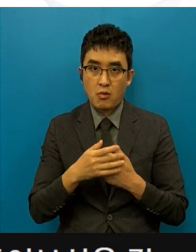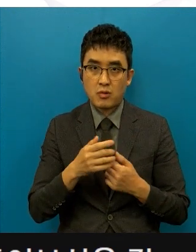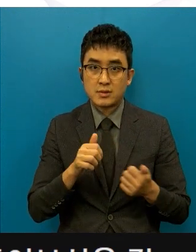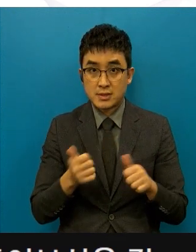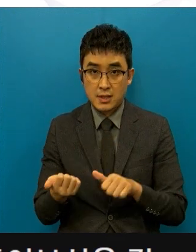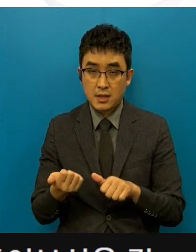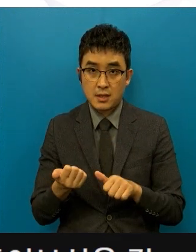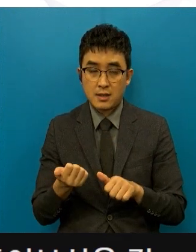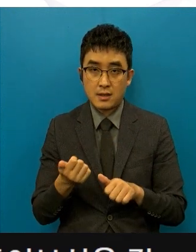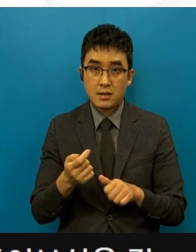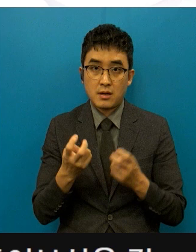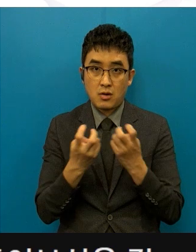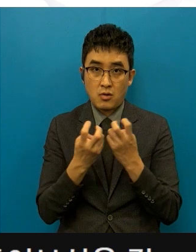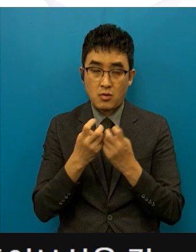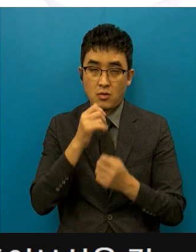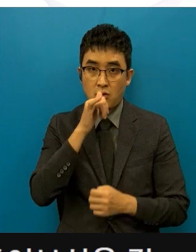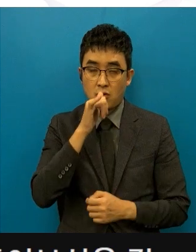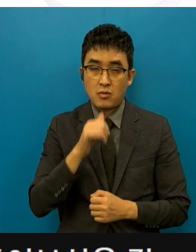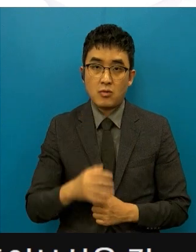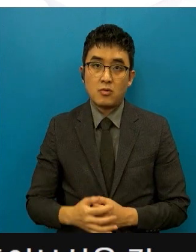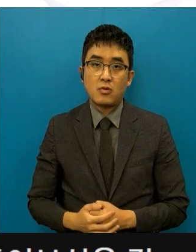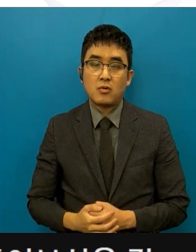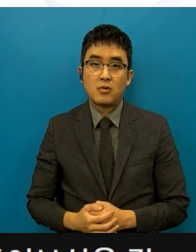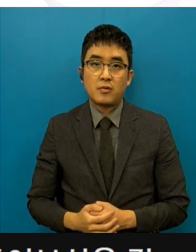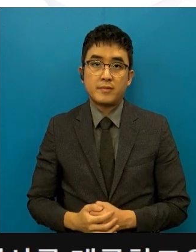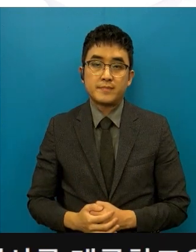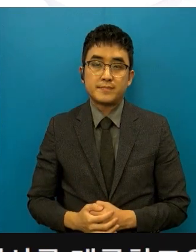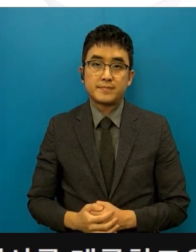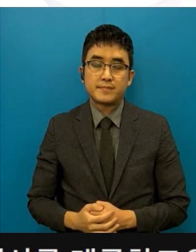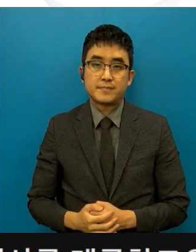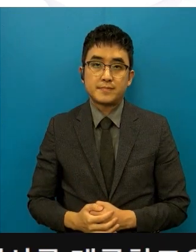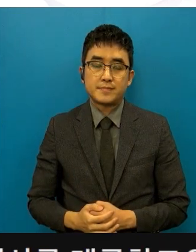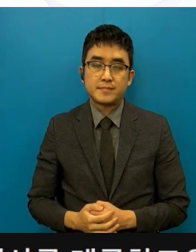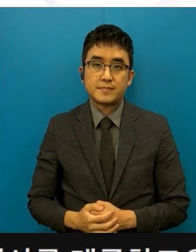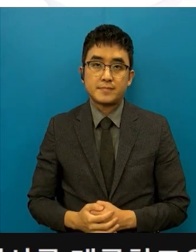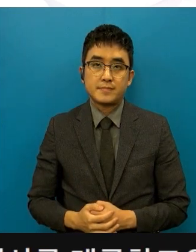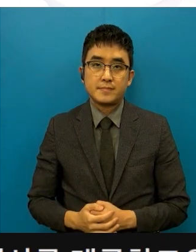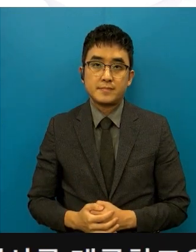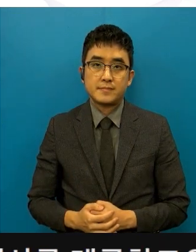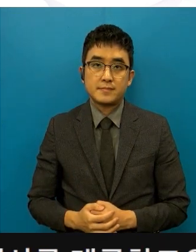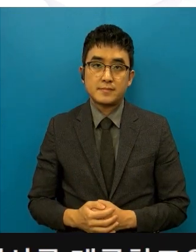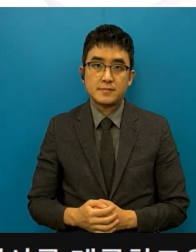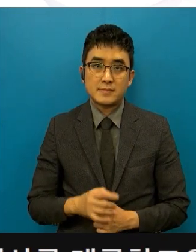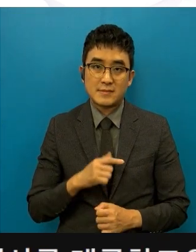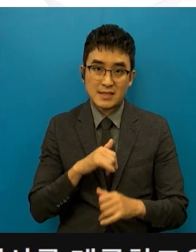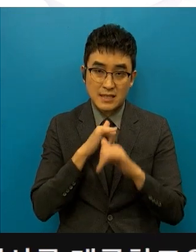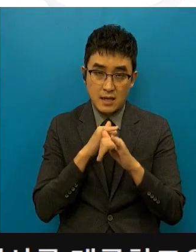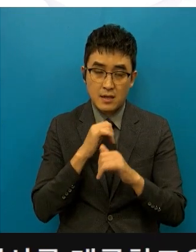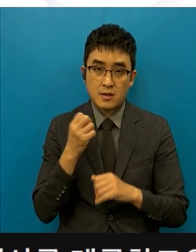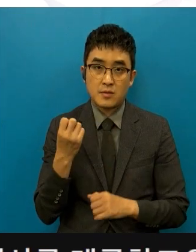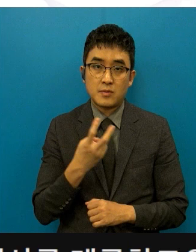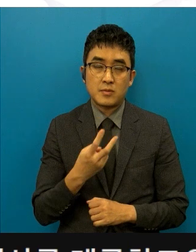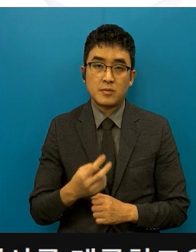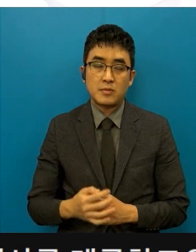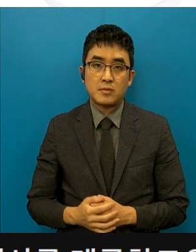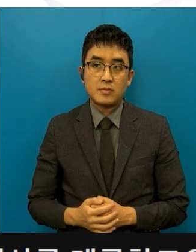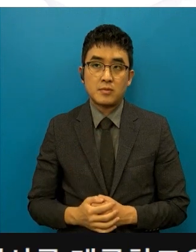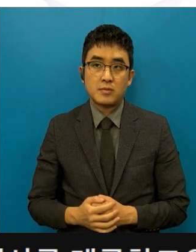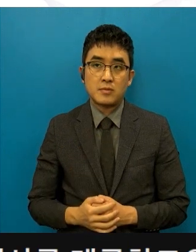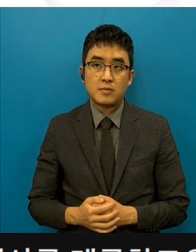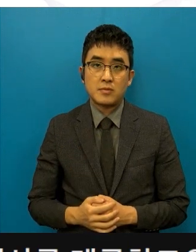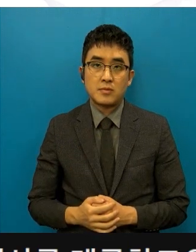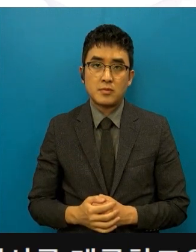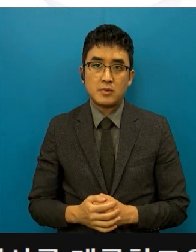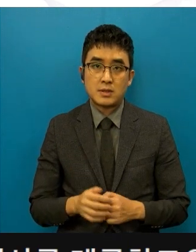suicide tourism or death tourism into our vocabulary. Dignitas has almost